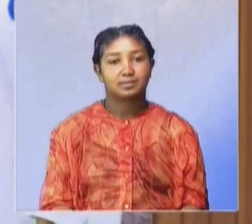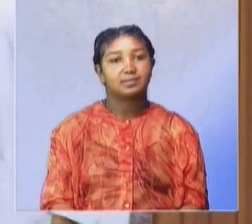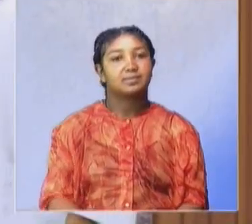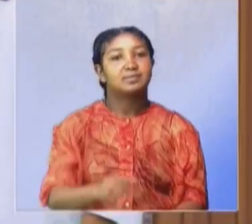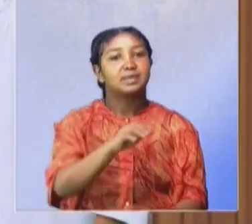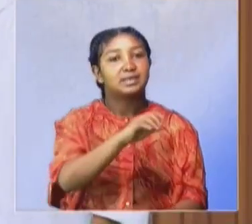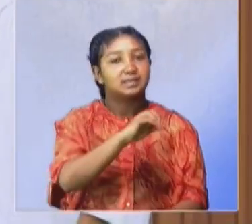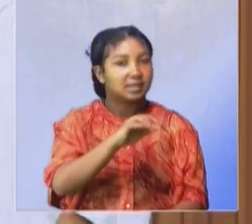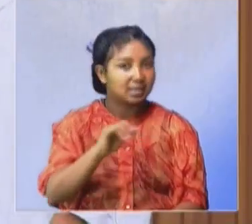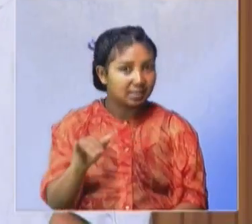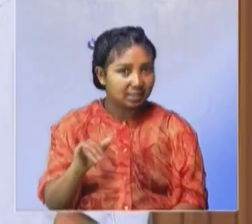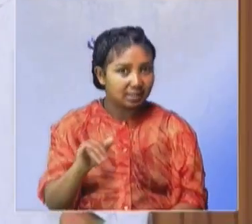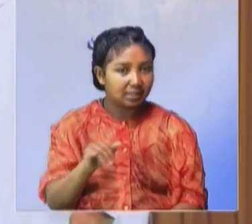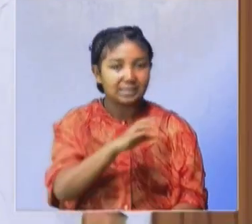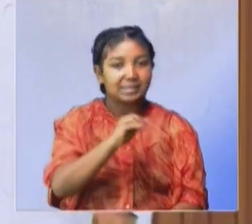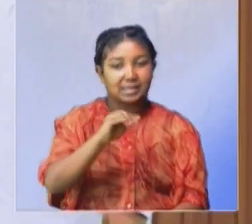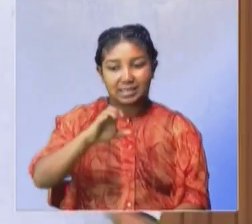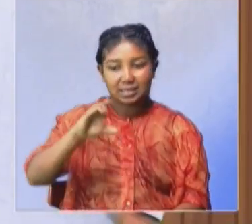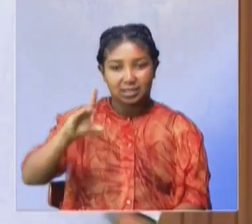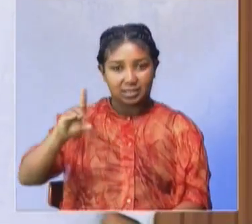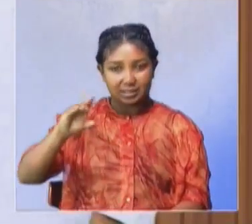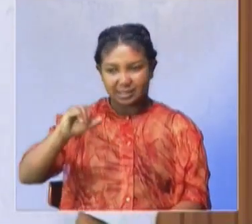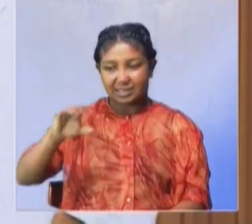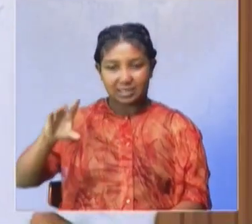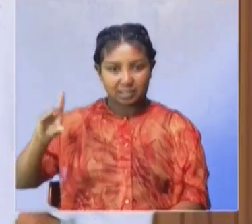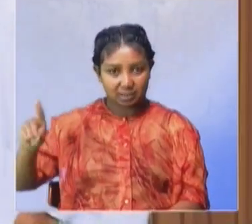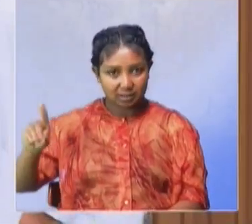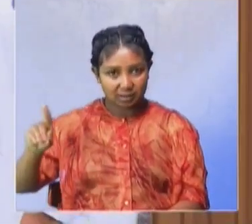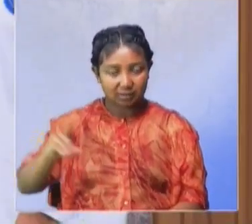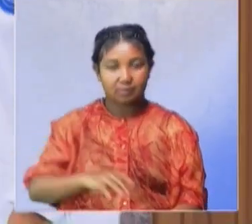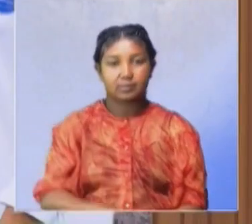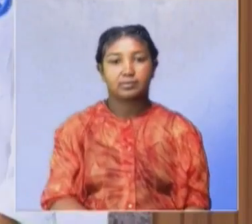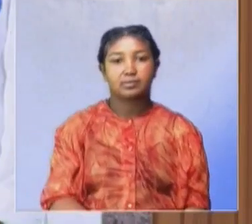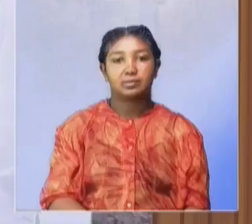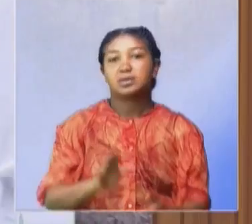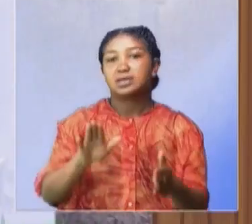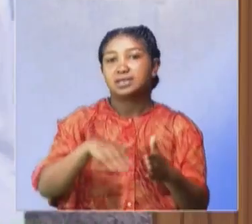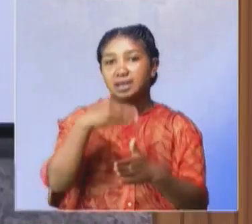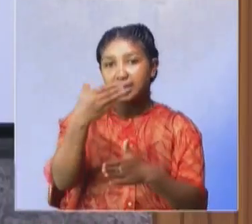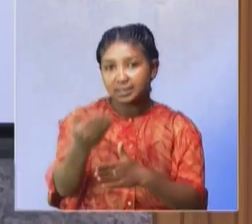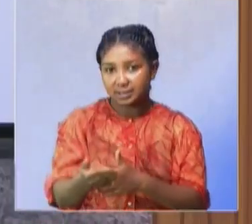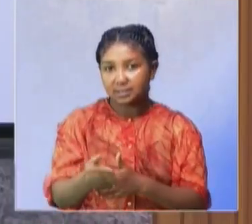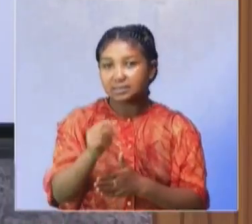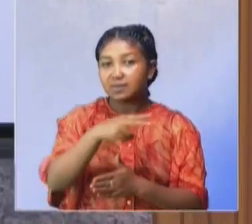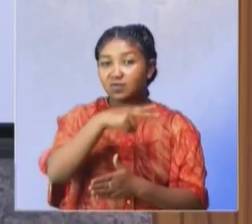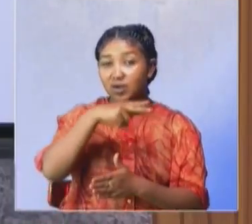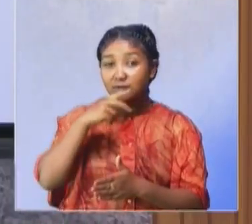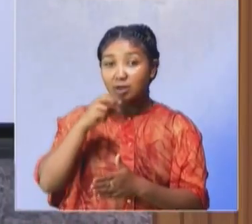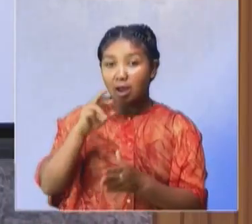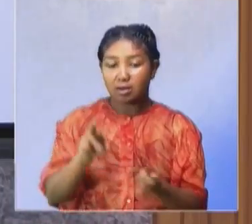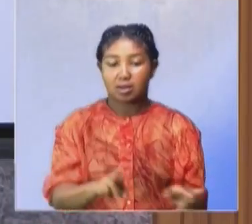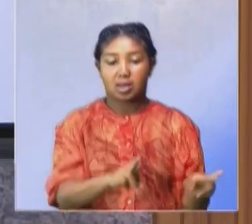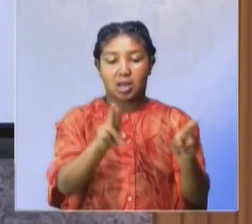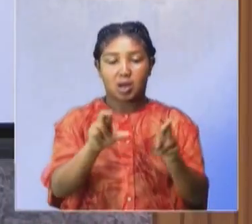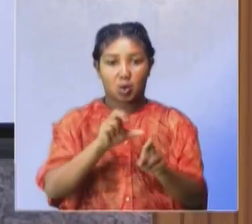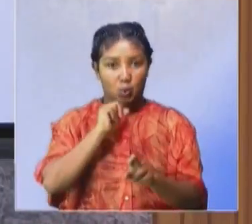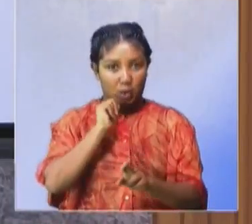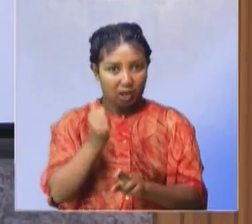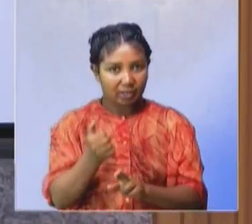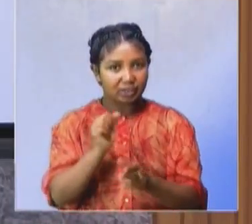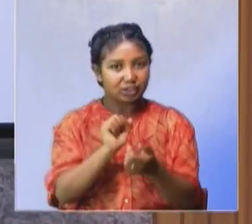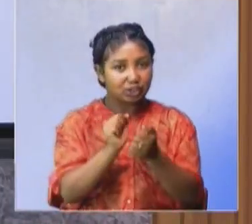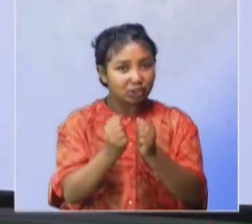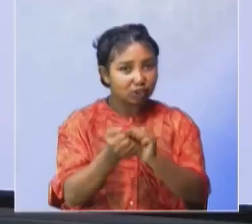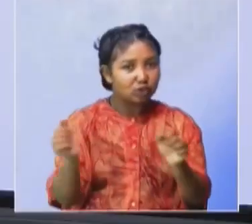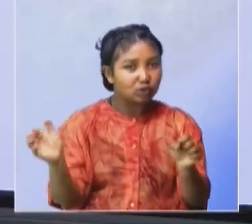Study, studied. Study, studied. The next thing, some verbs are irregular methods that are changing